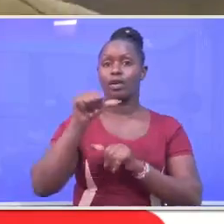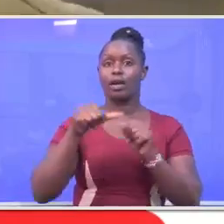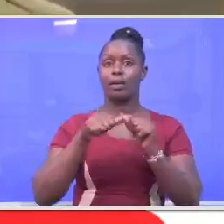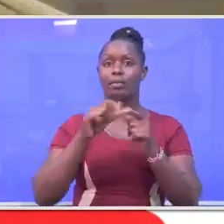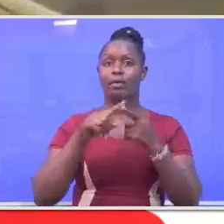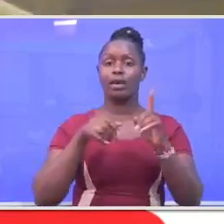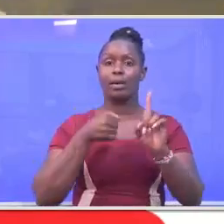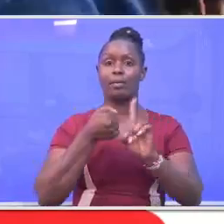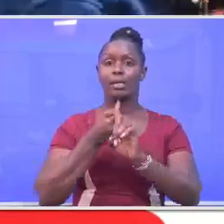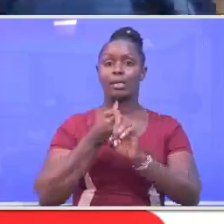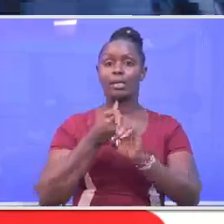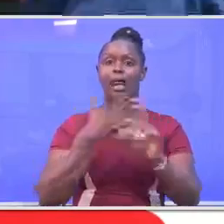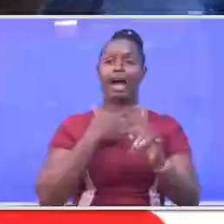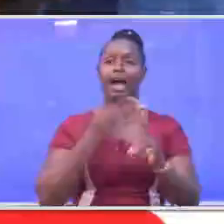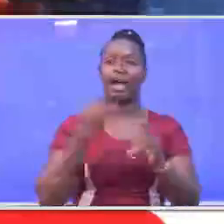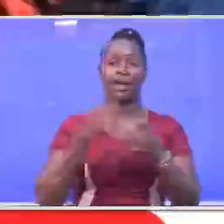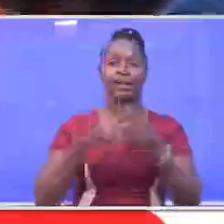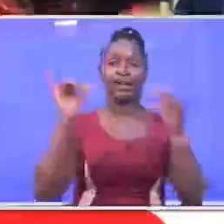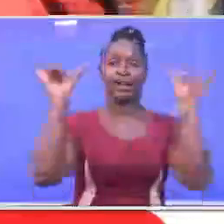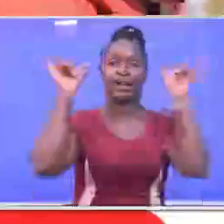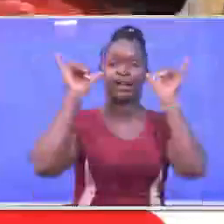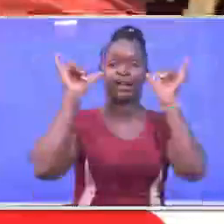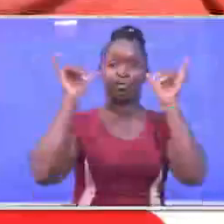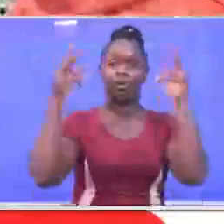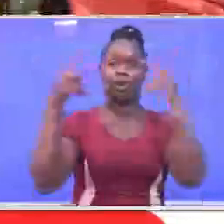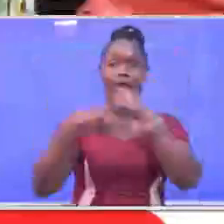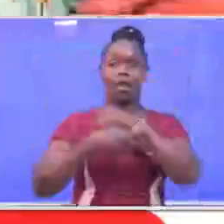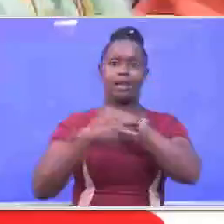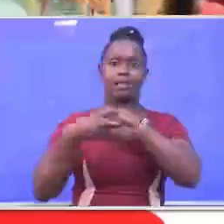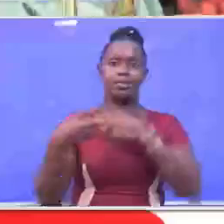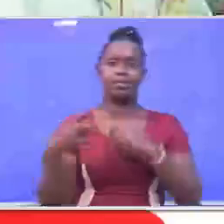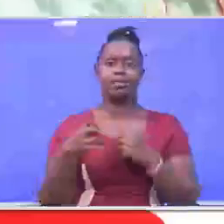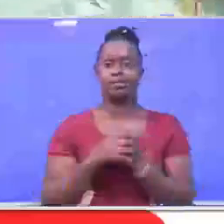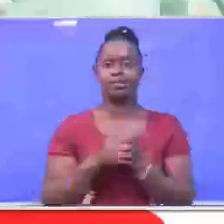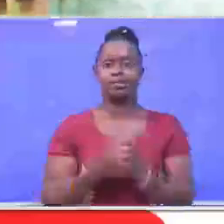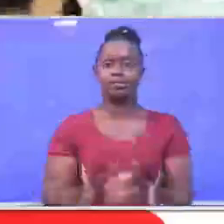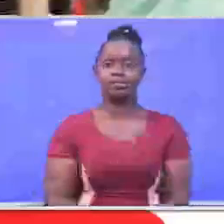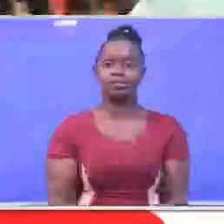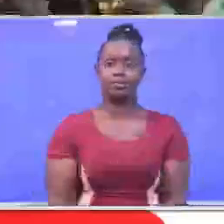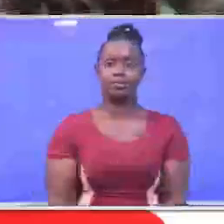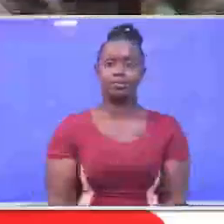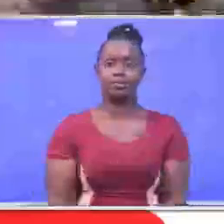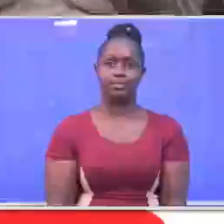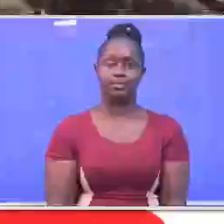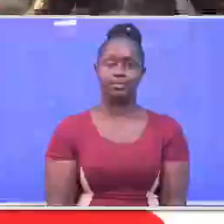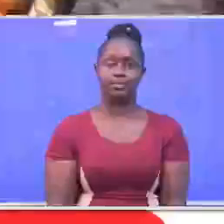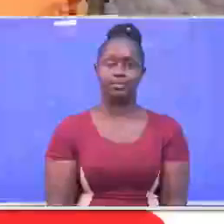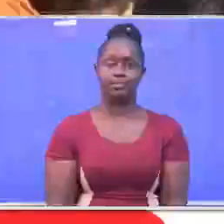banditry and cattle rustling. Chichi Josephine, TV 47.